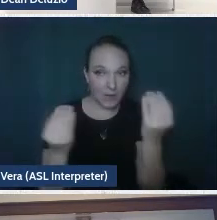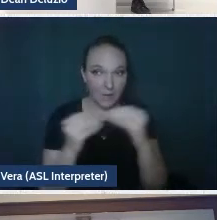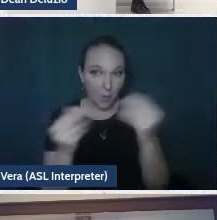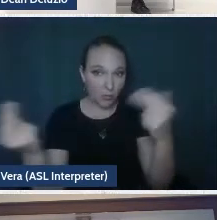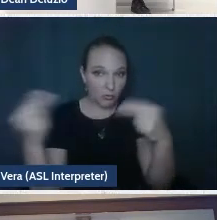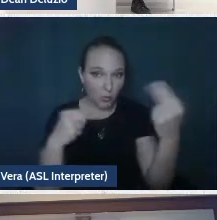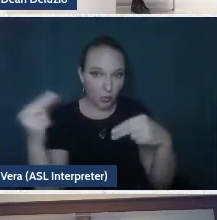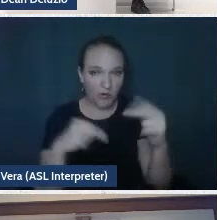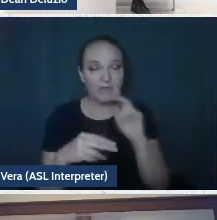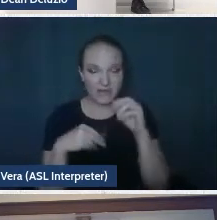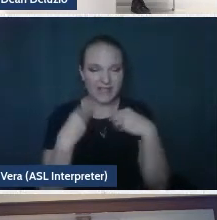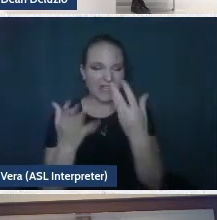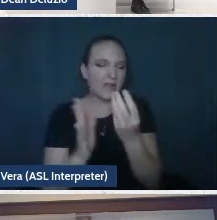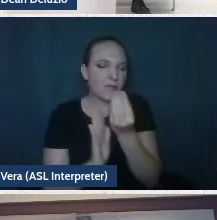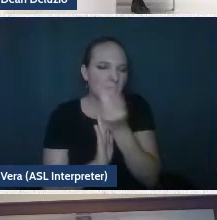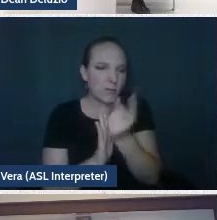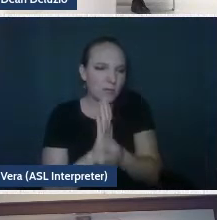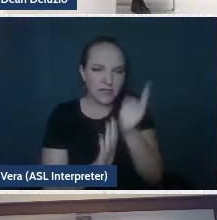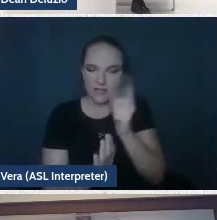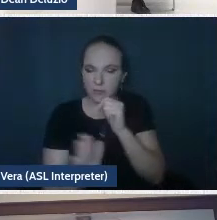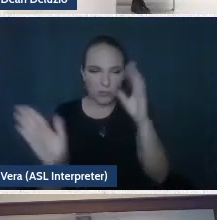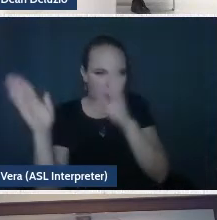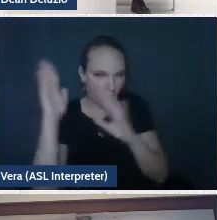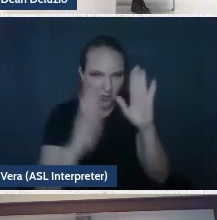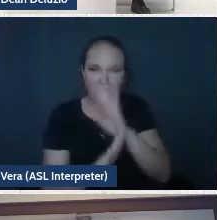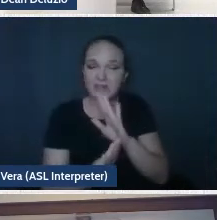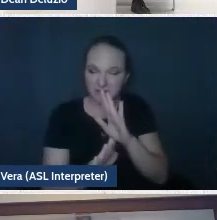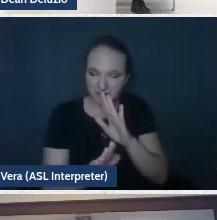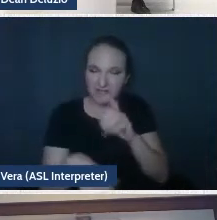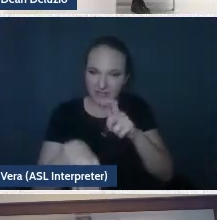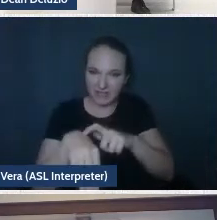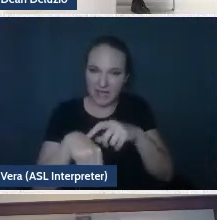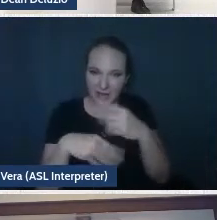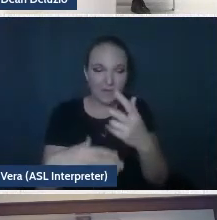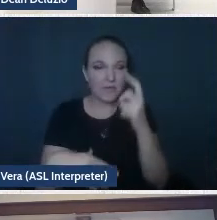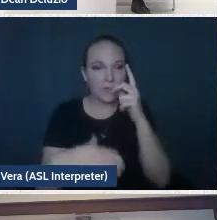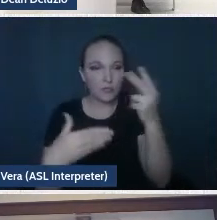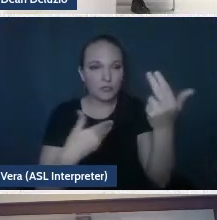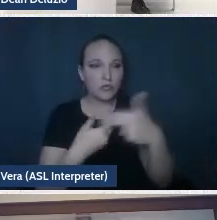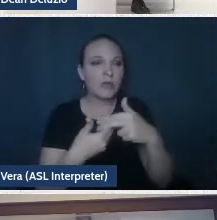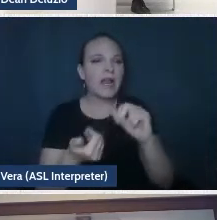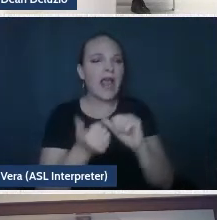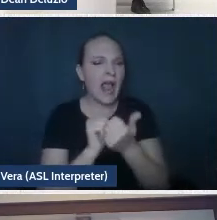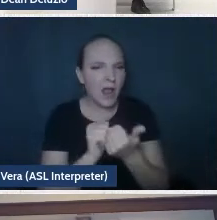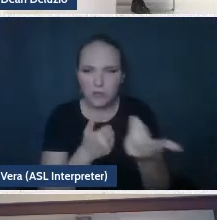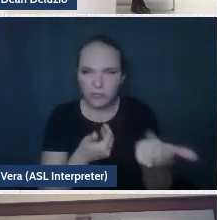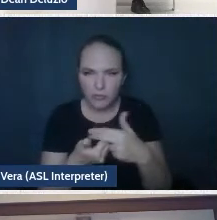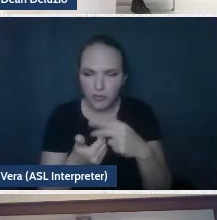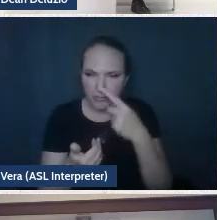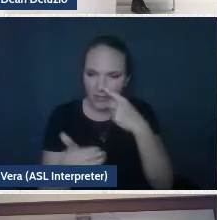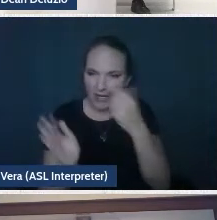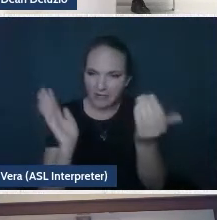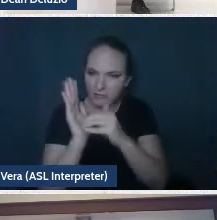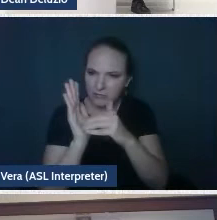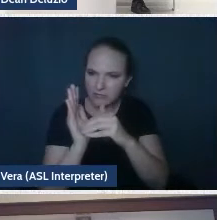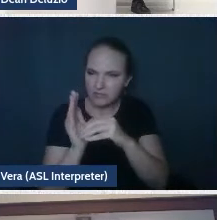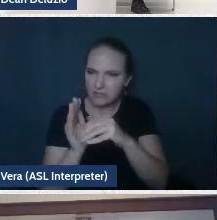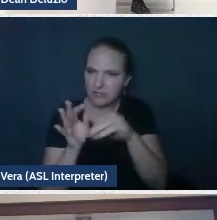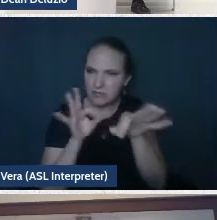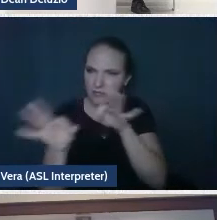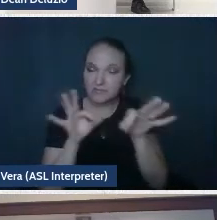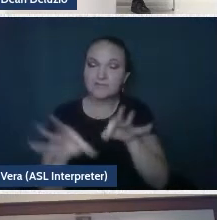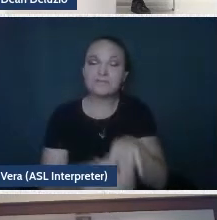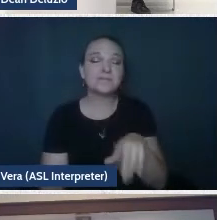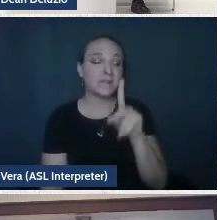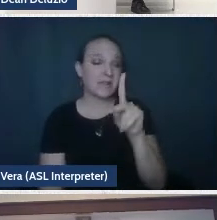Yeah, we'll give you a few minutes to join. No worries. There you go. And how do you join again, Kaz? So yeah,